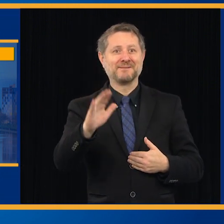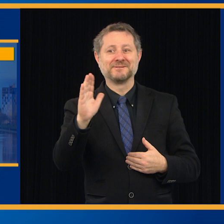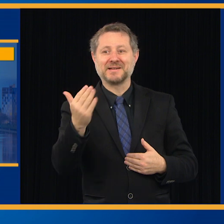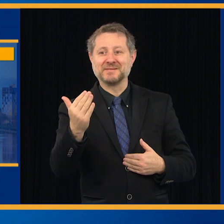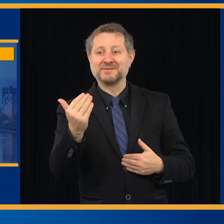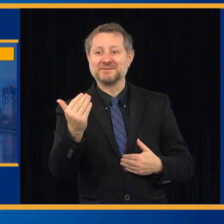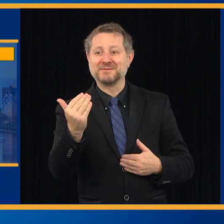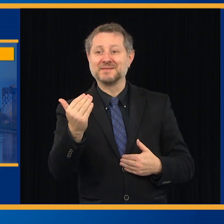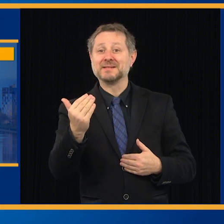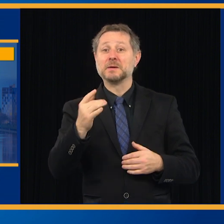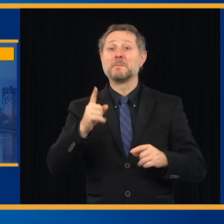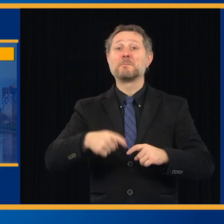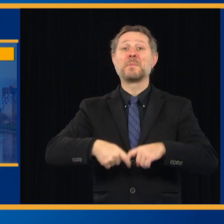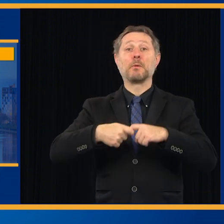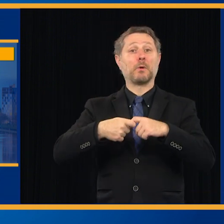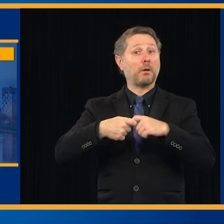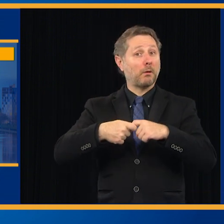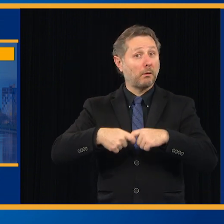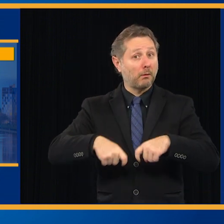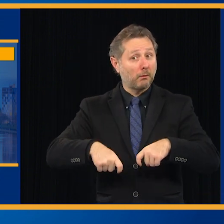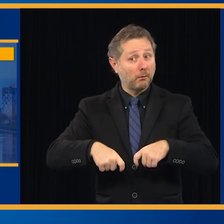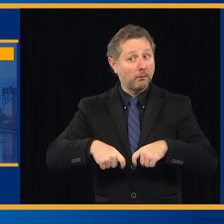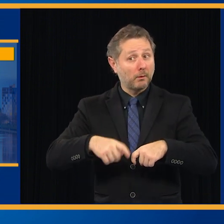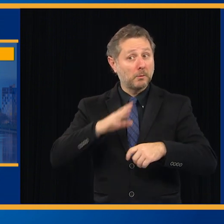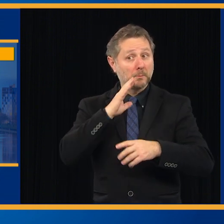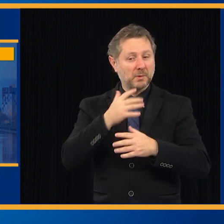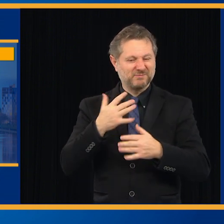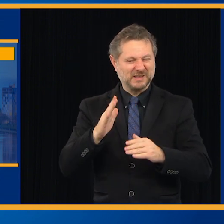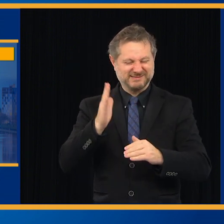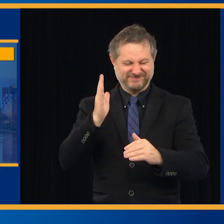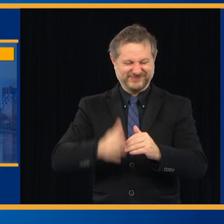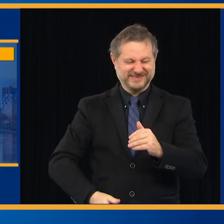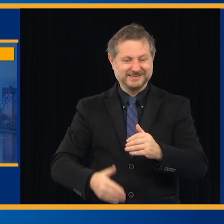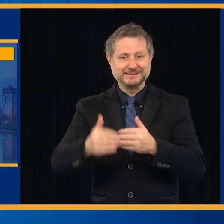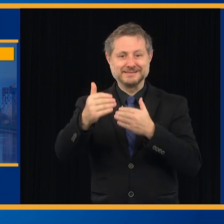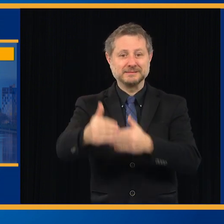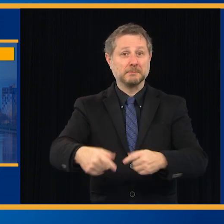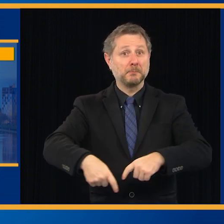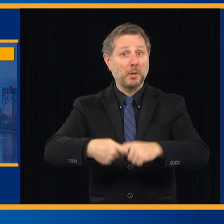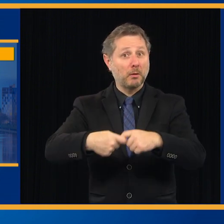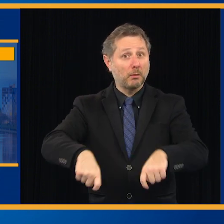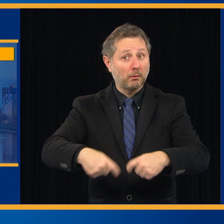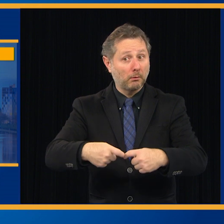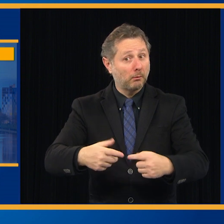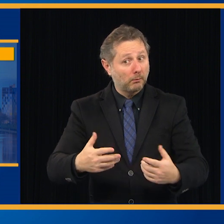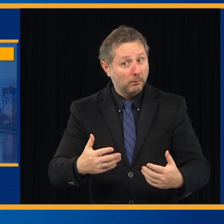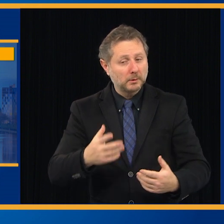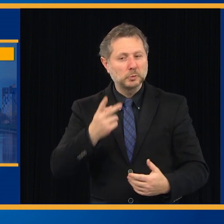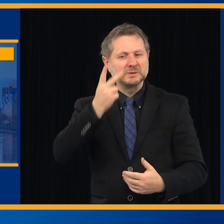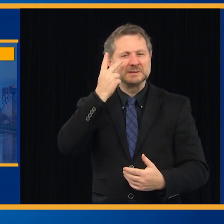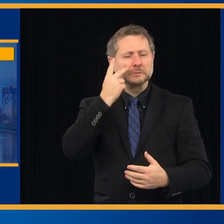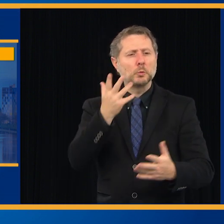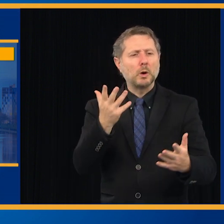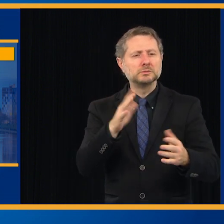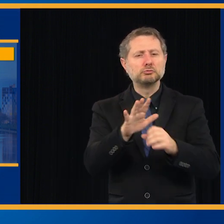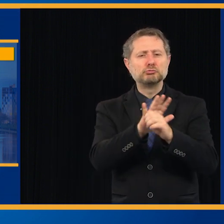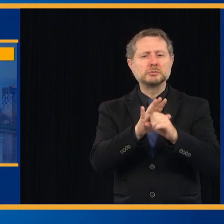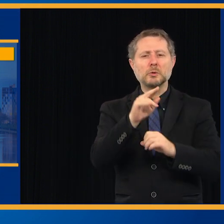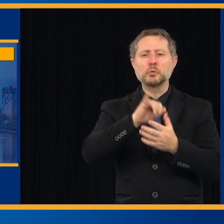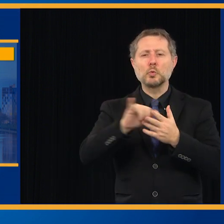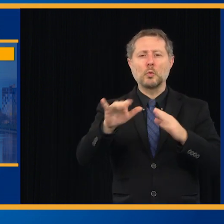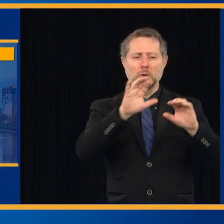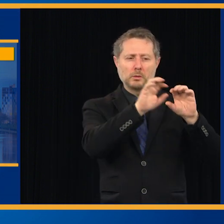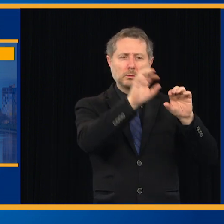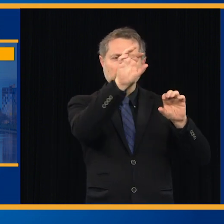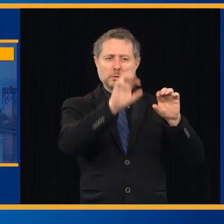close down order expires. We're looking region to region across the state as